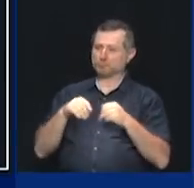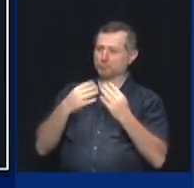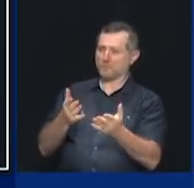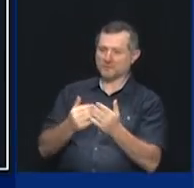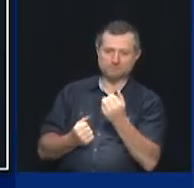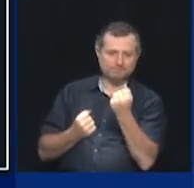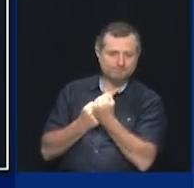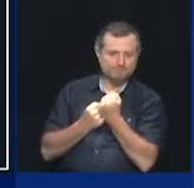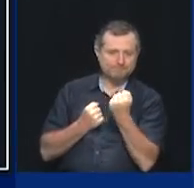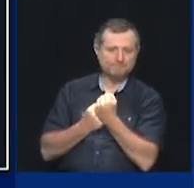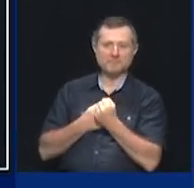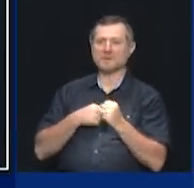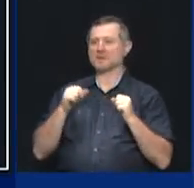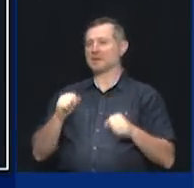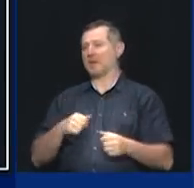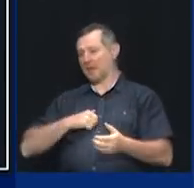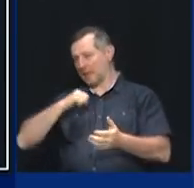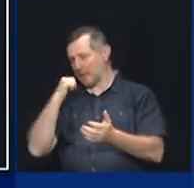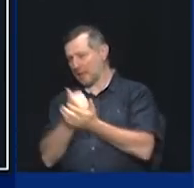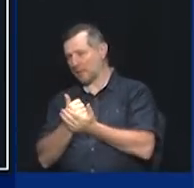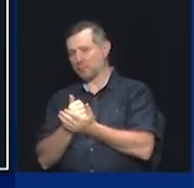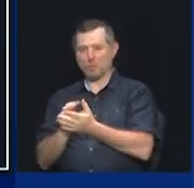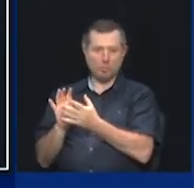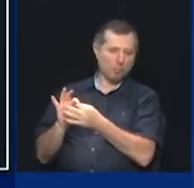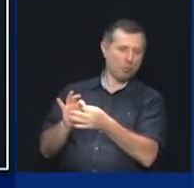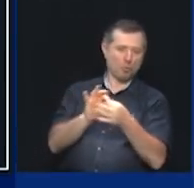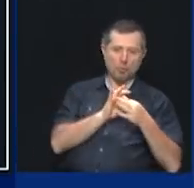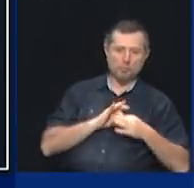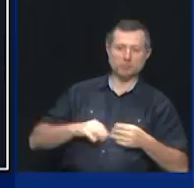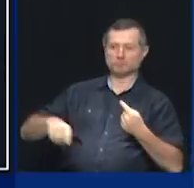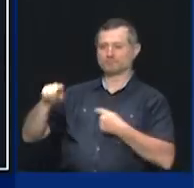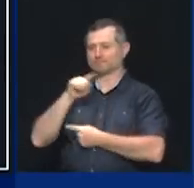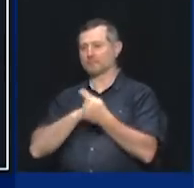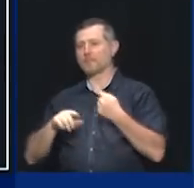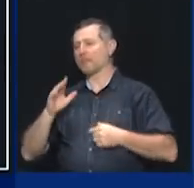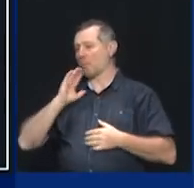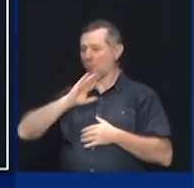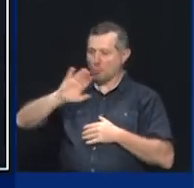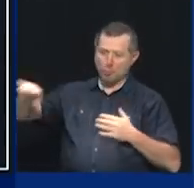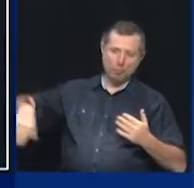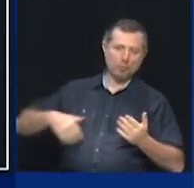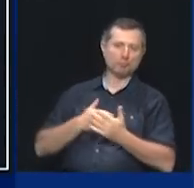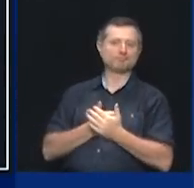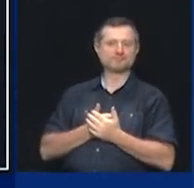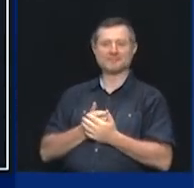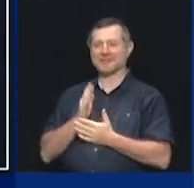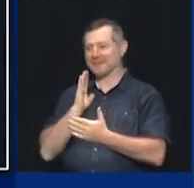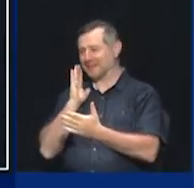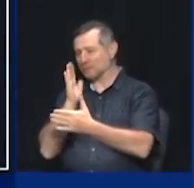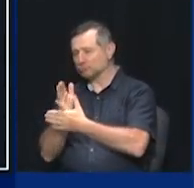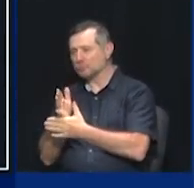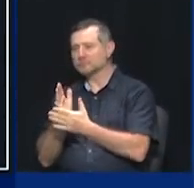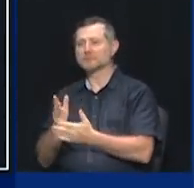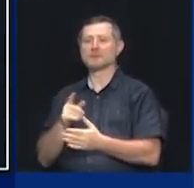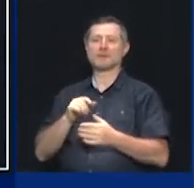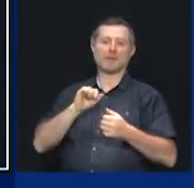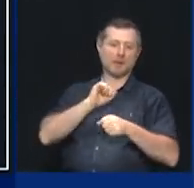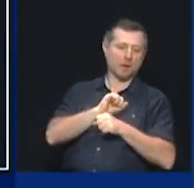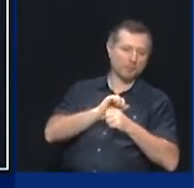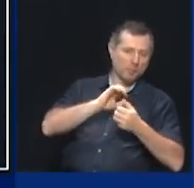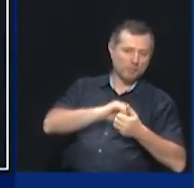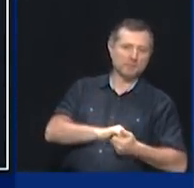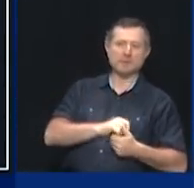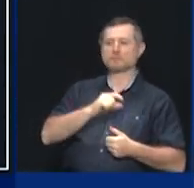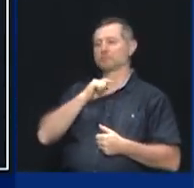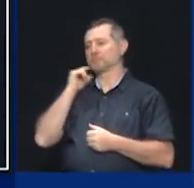all these pieces, because you have to have all these pieces working. The interrupters have to work with the local leaders, have to work with local government, have to work with mental